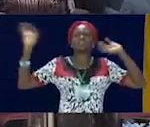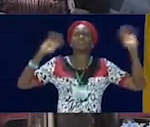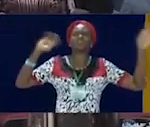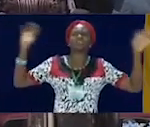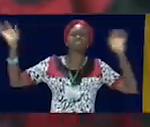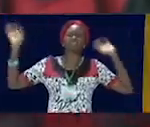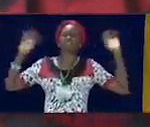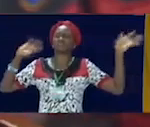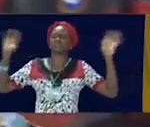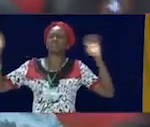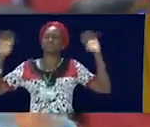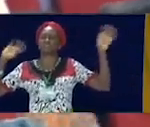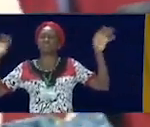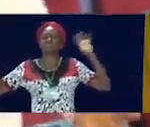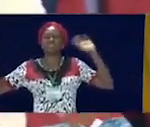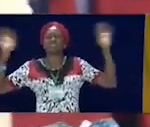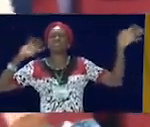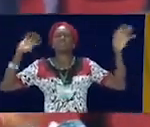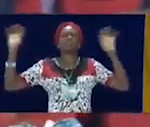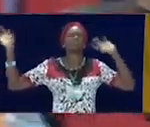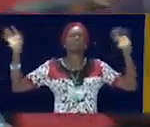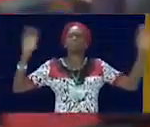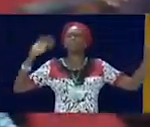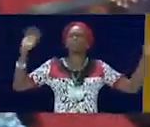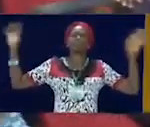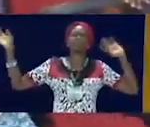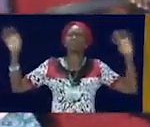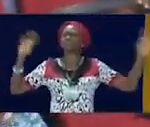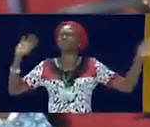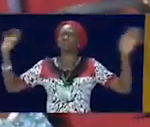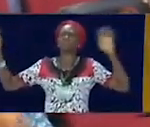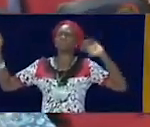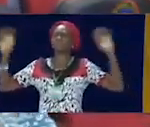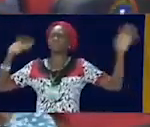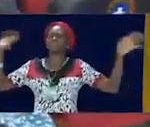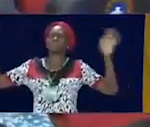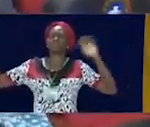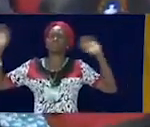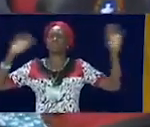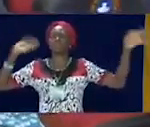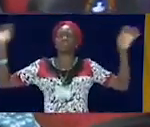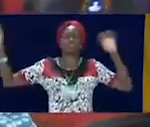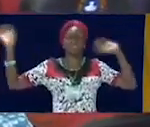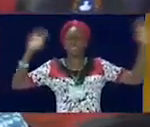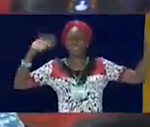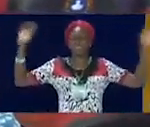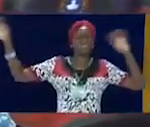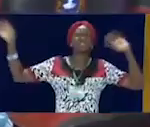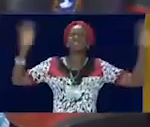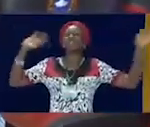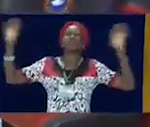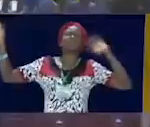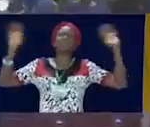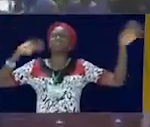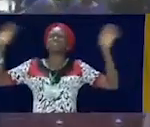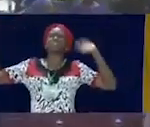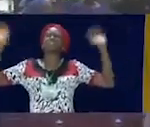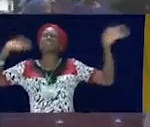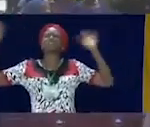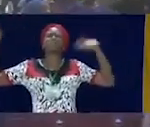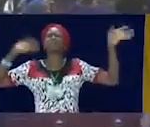mankashindi. Enkeke romokurundere mokushinti. Hiro mokashikire